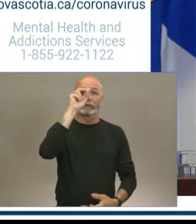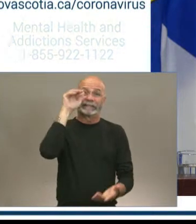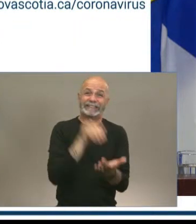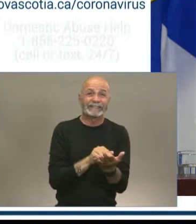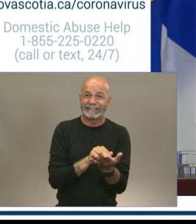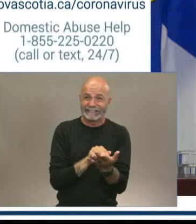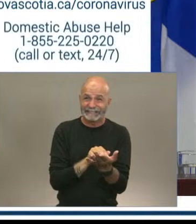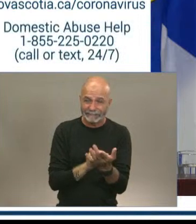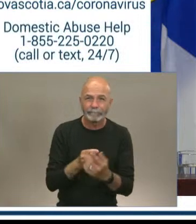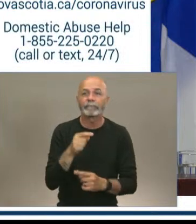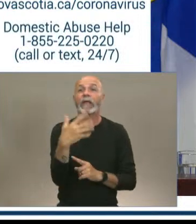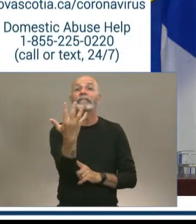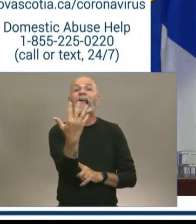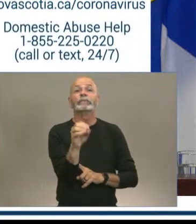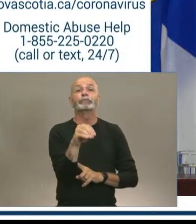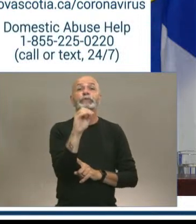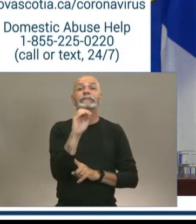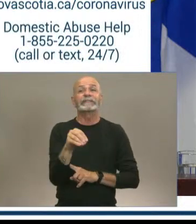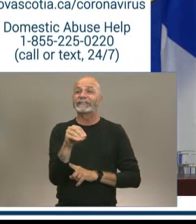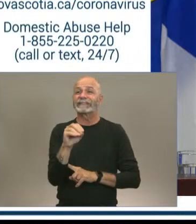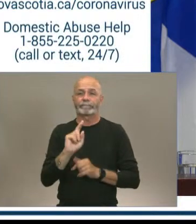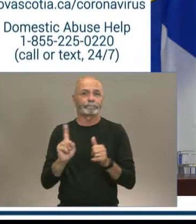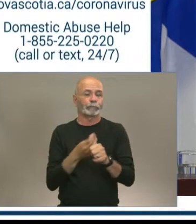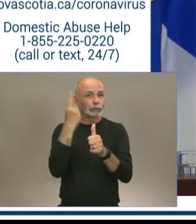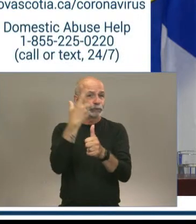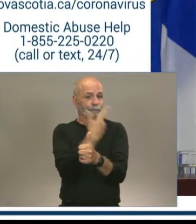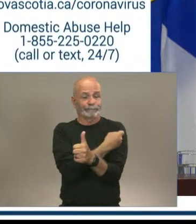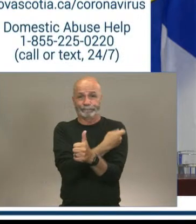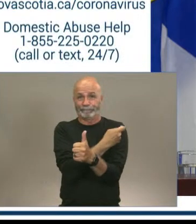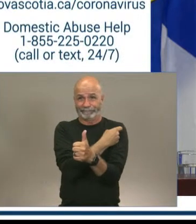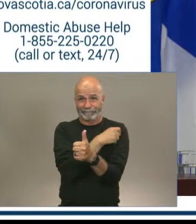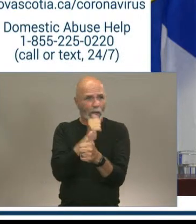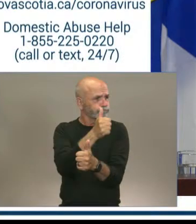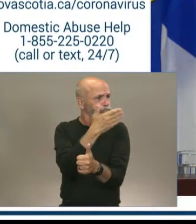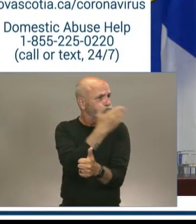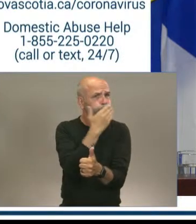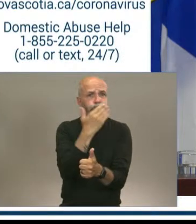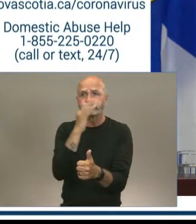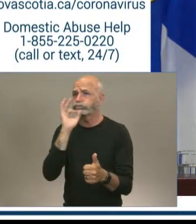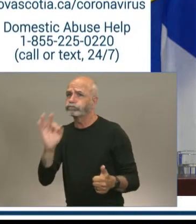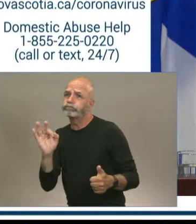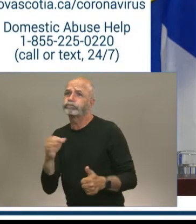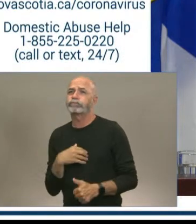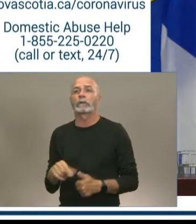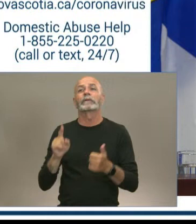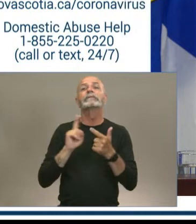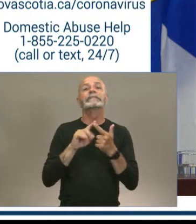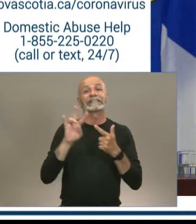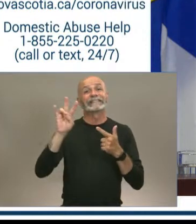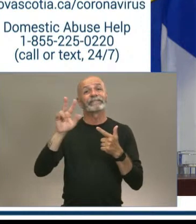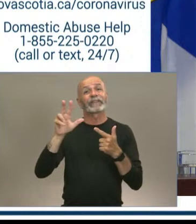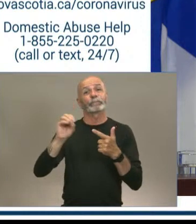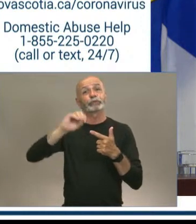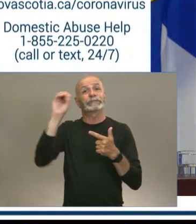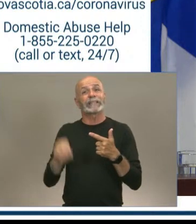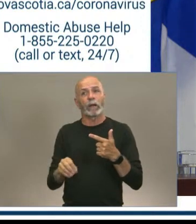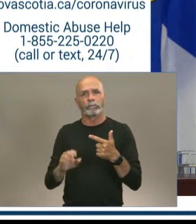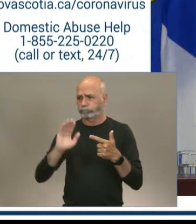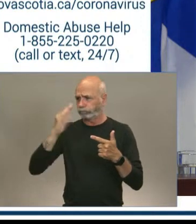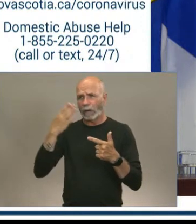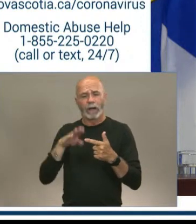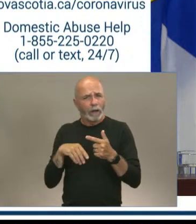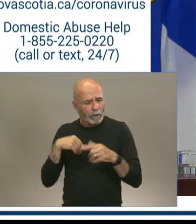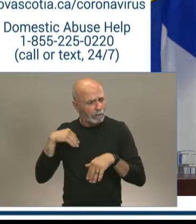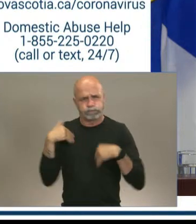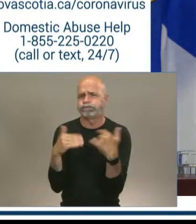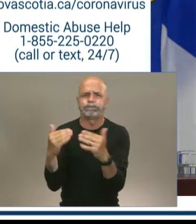people are still getting out to get their first dose of vaccine, even with 73% uptake that leads the country. And